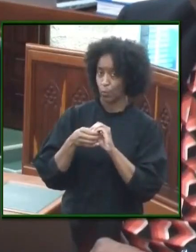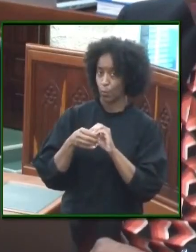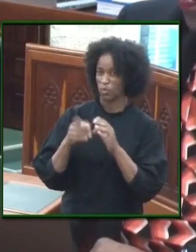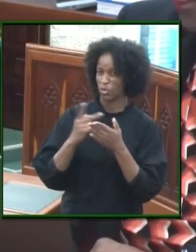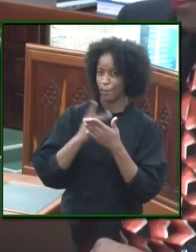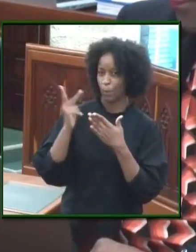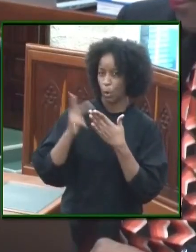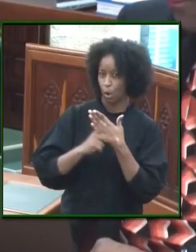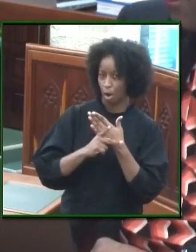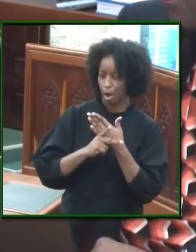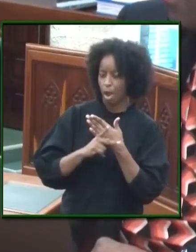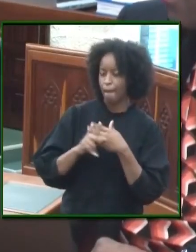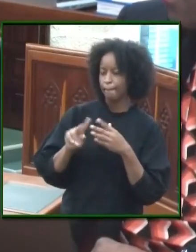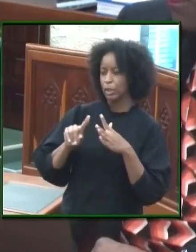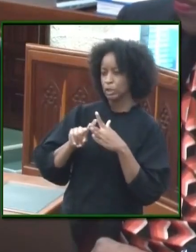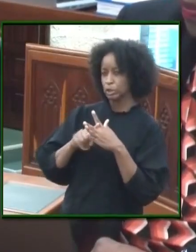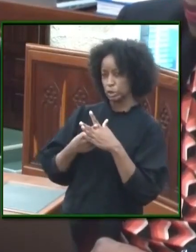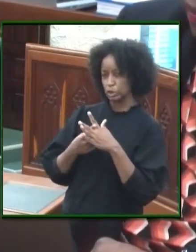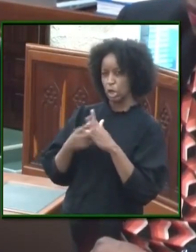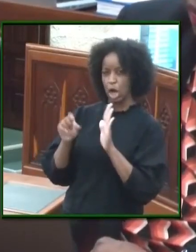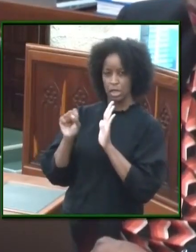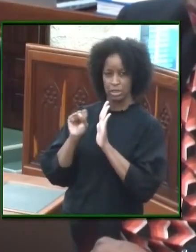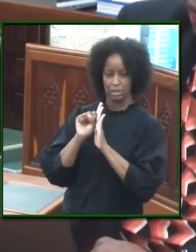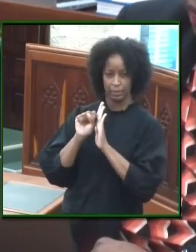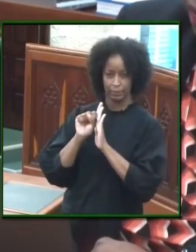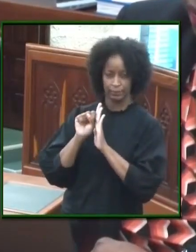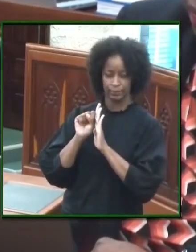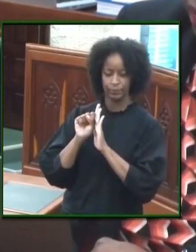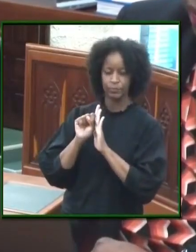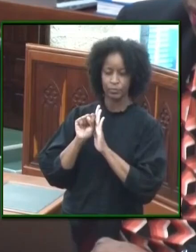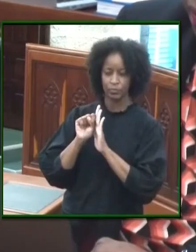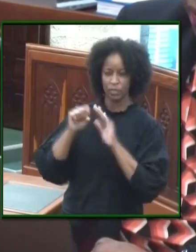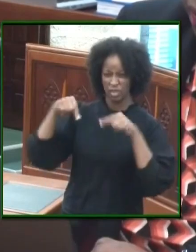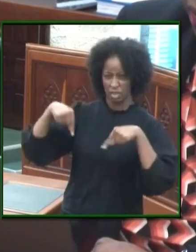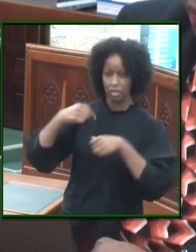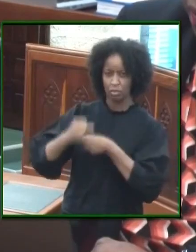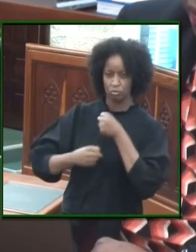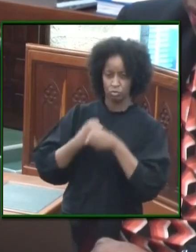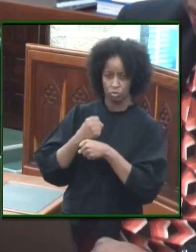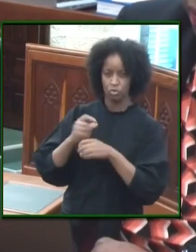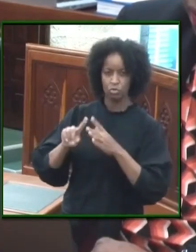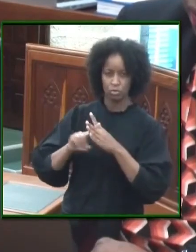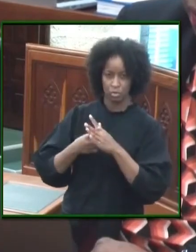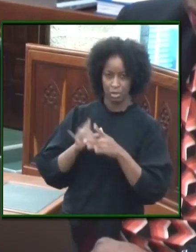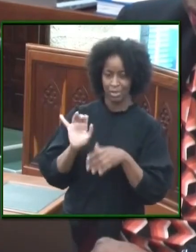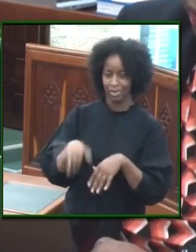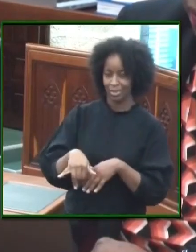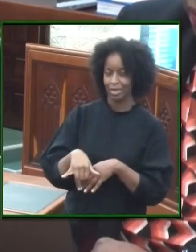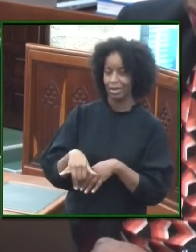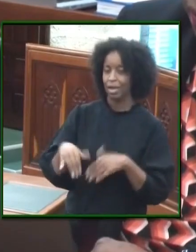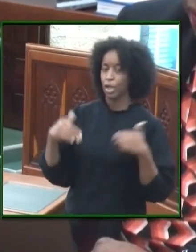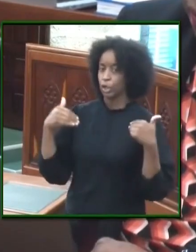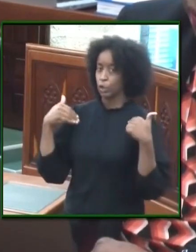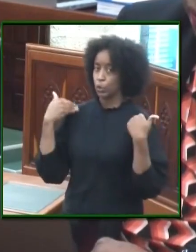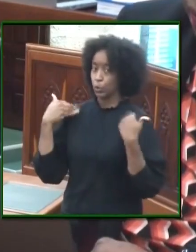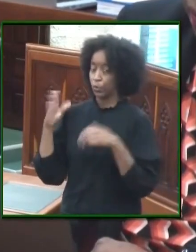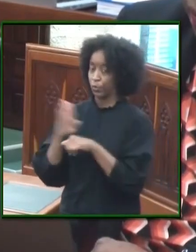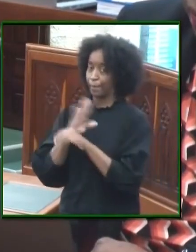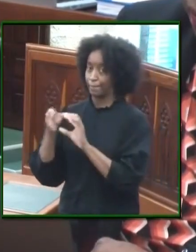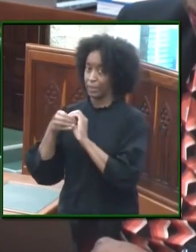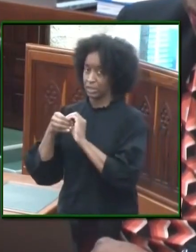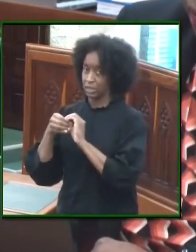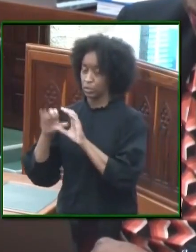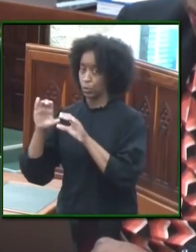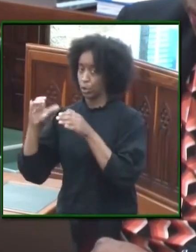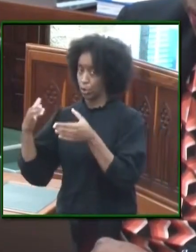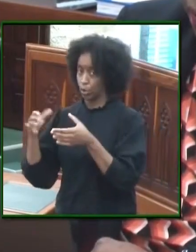Peter this financial year, And this is an attempt by the Youth Entrepreneurship Scheme to provide our young people